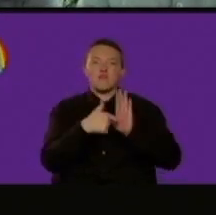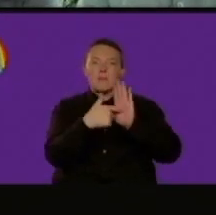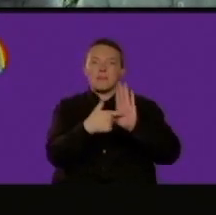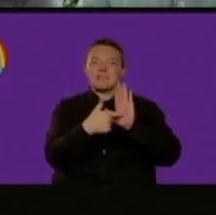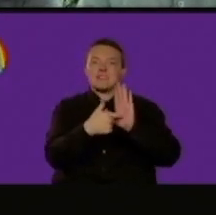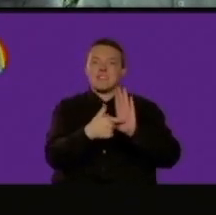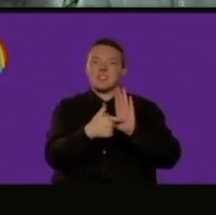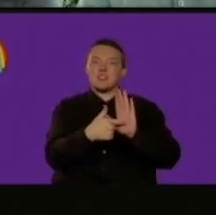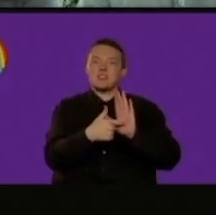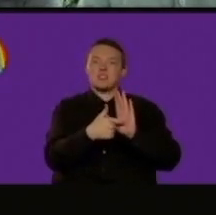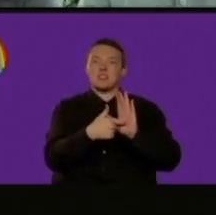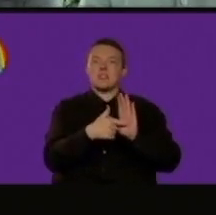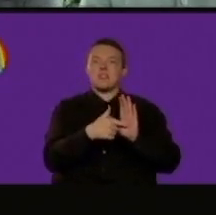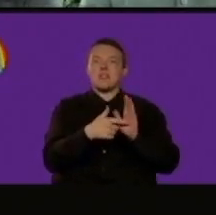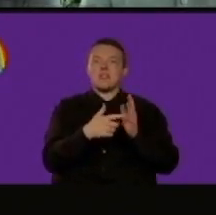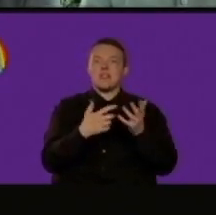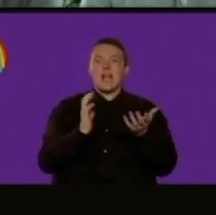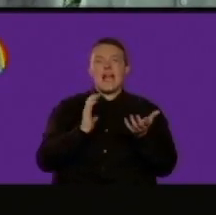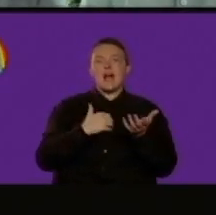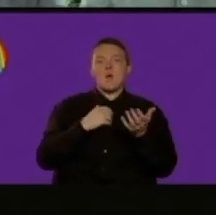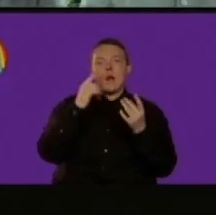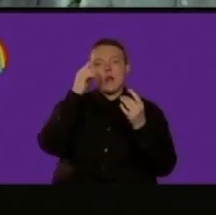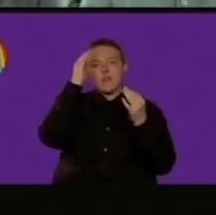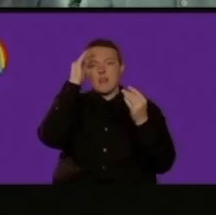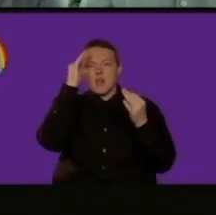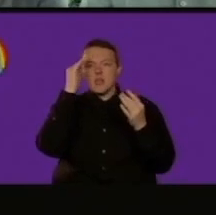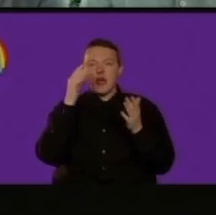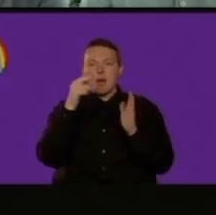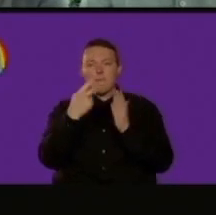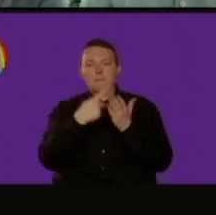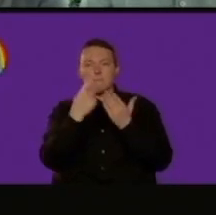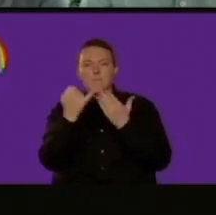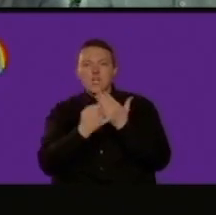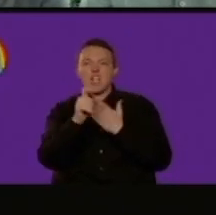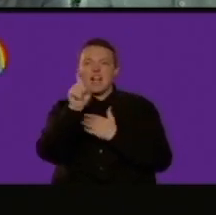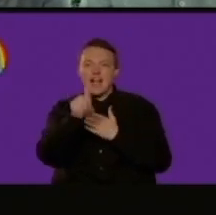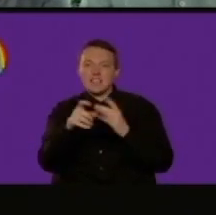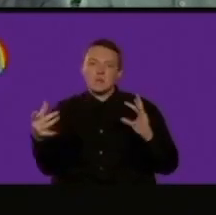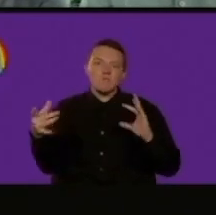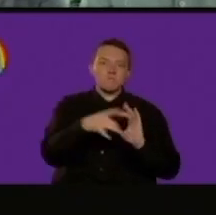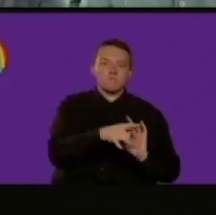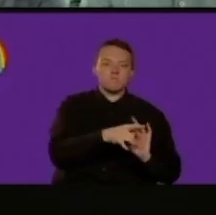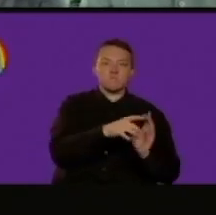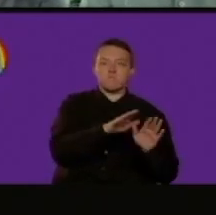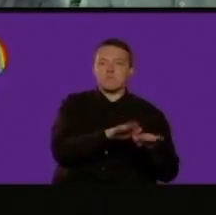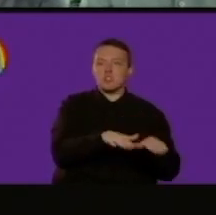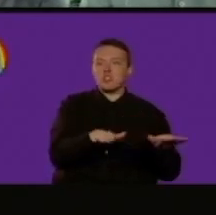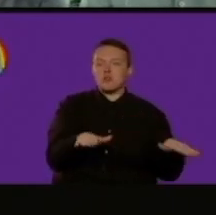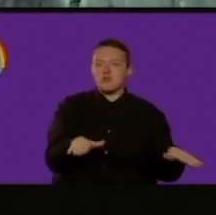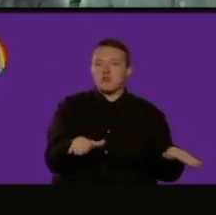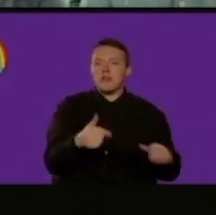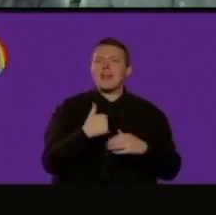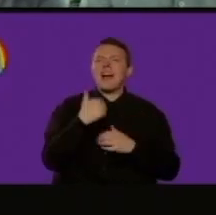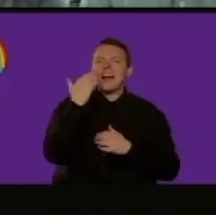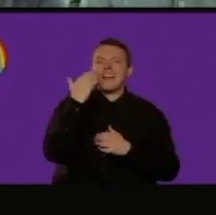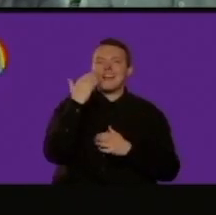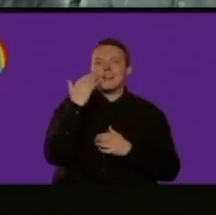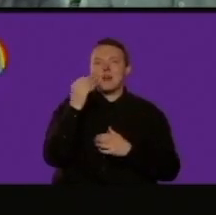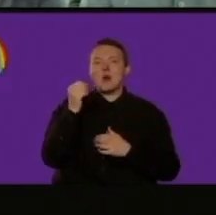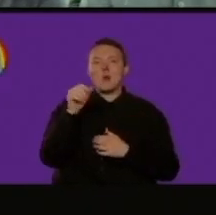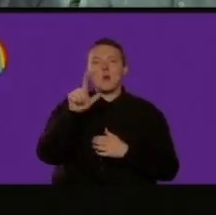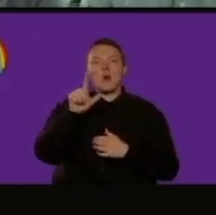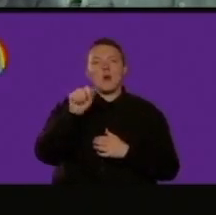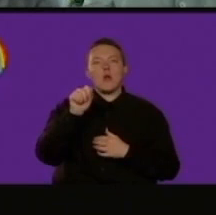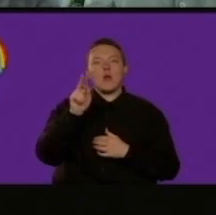They liked NBA 2K and they used technology, but they just started to use Scratch